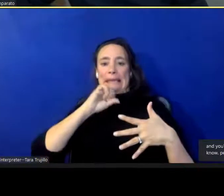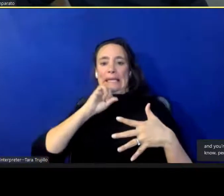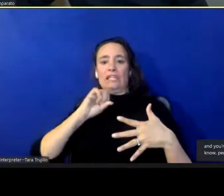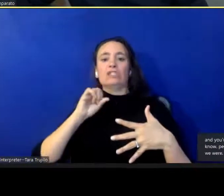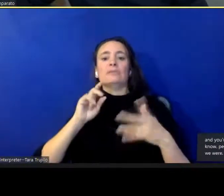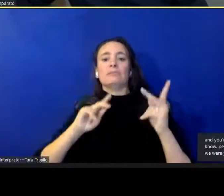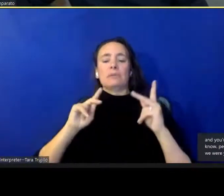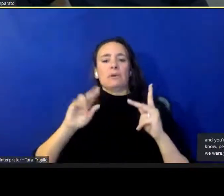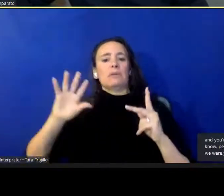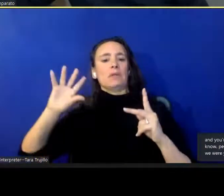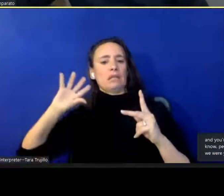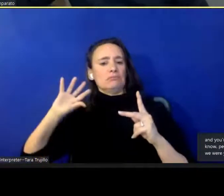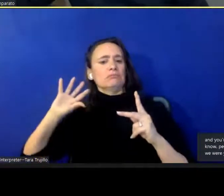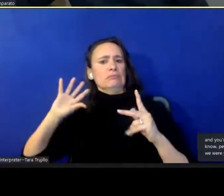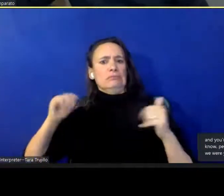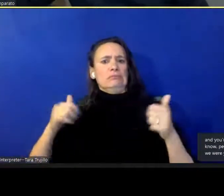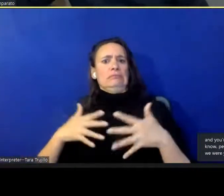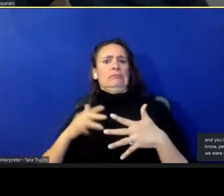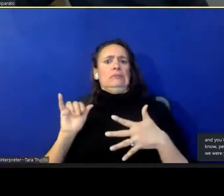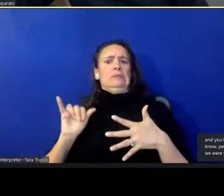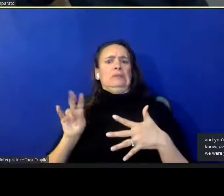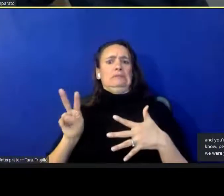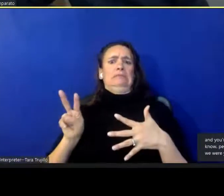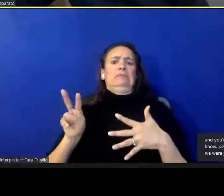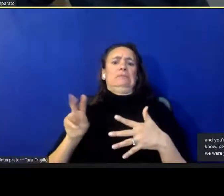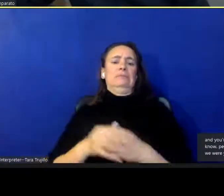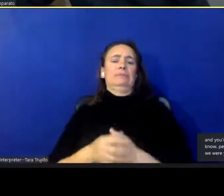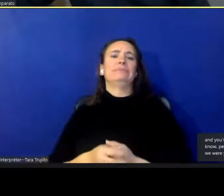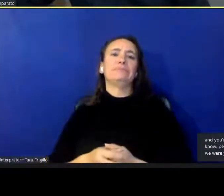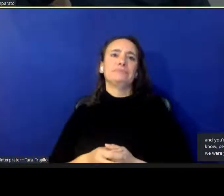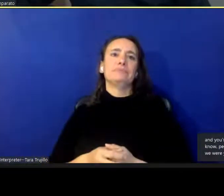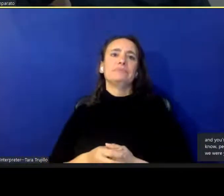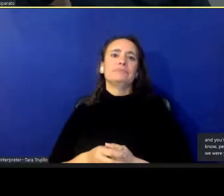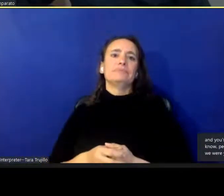we were your age. But